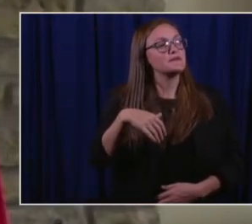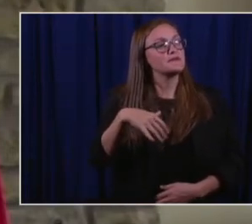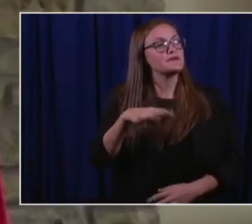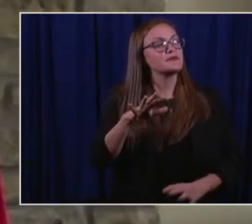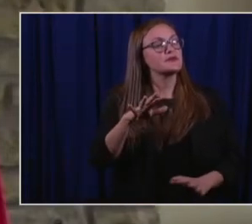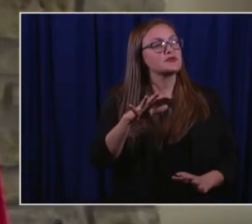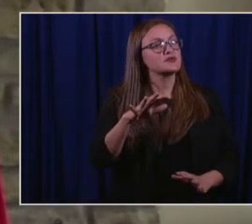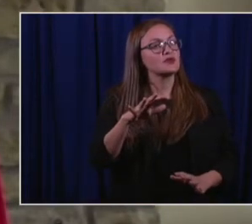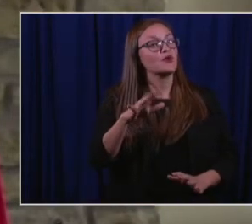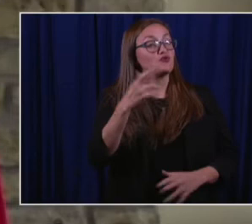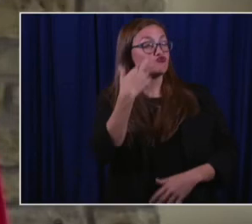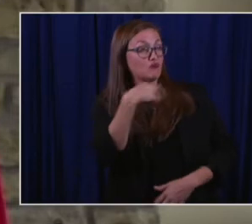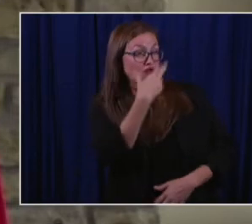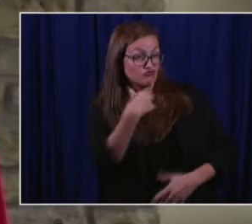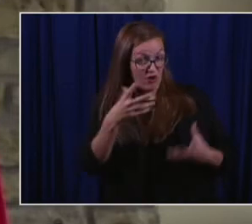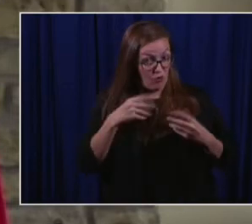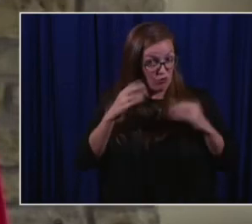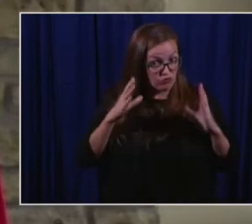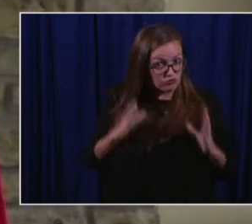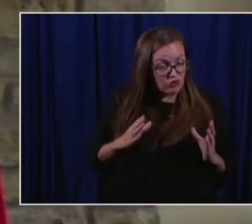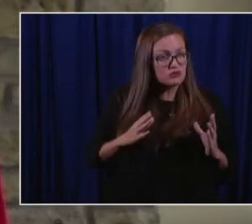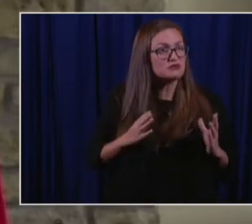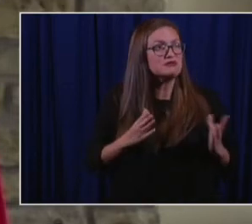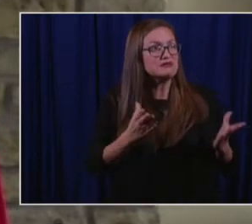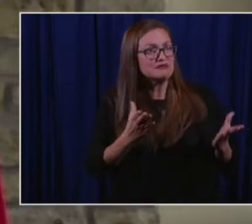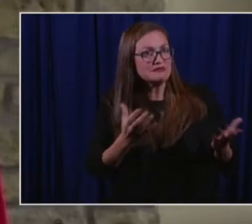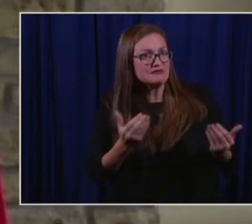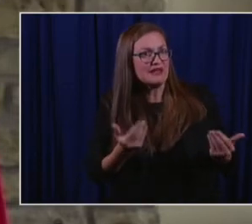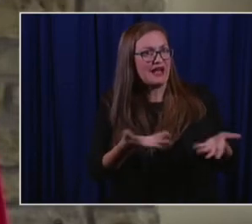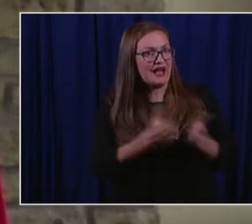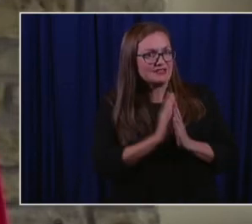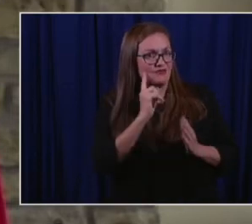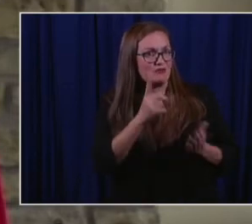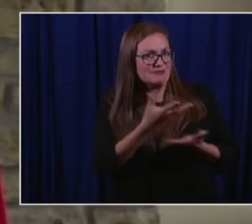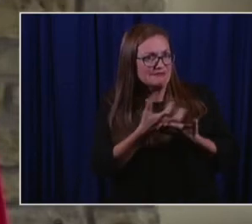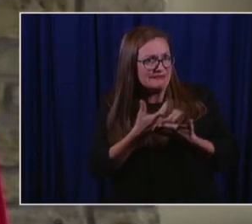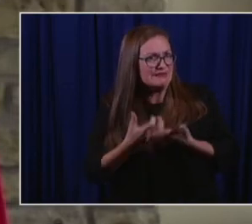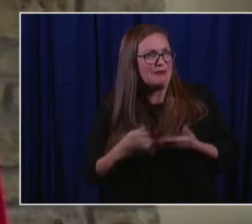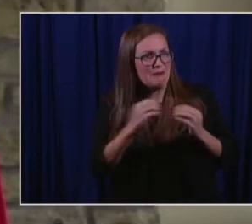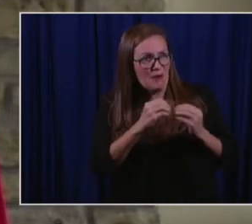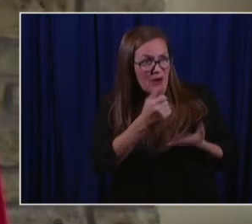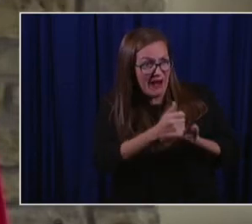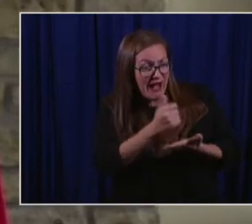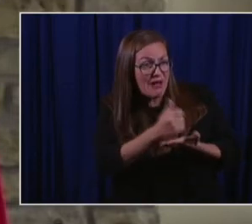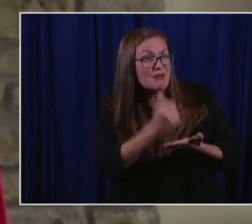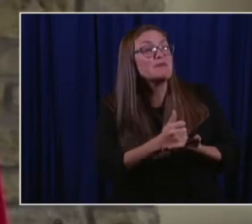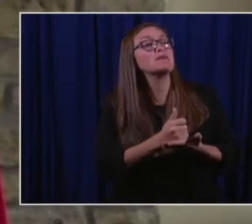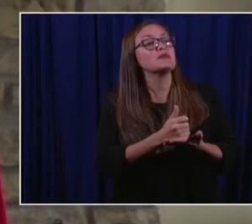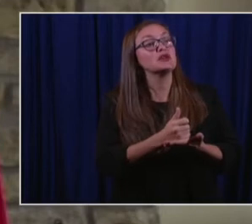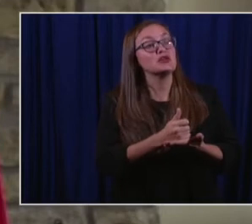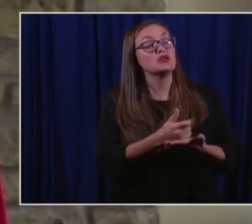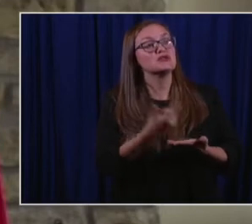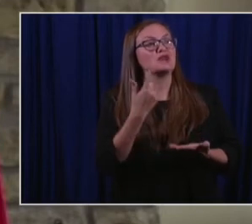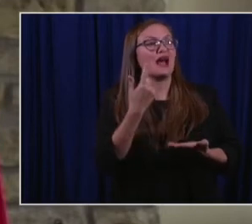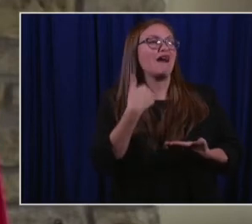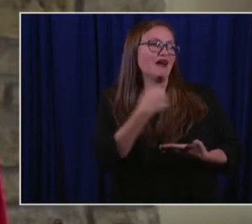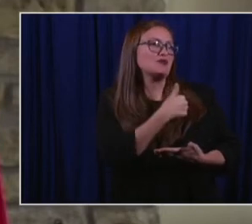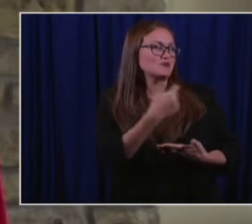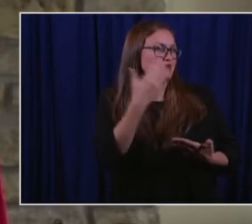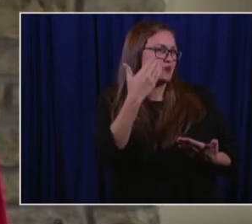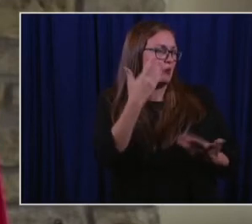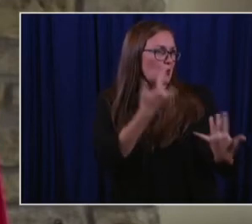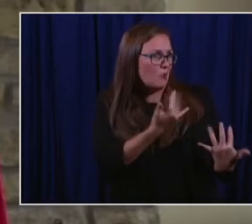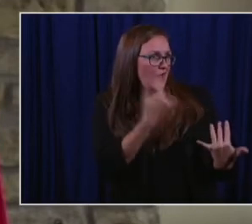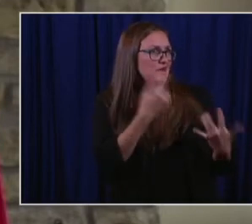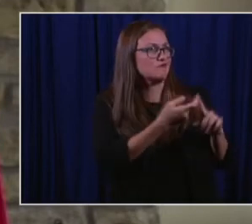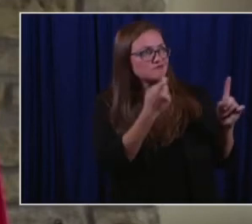restaurant owners continue to ask for help. You have said that, you would like to see more money come from Congress. The